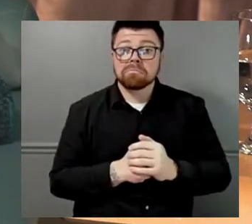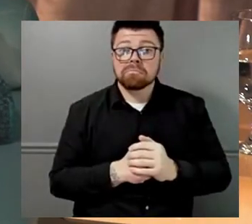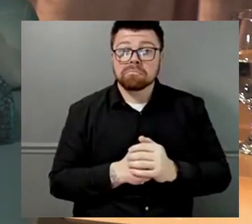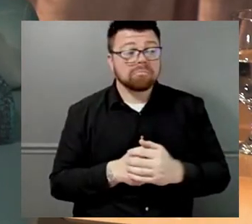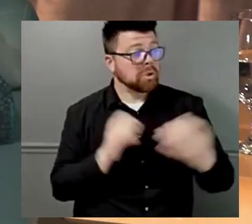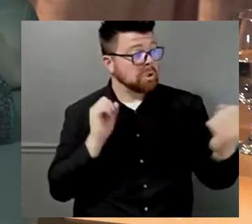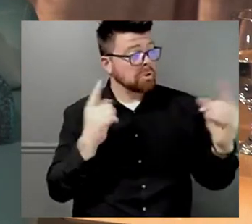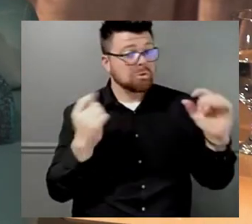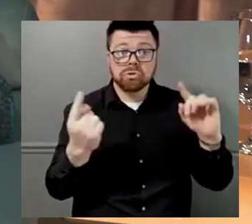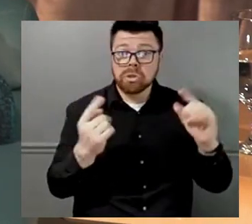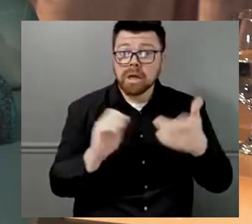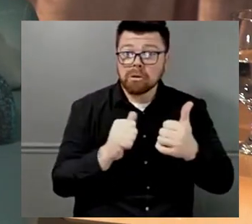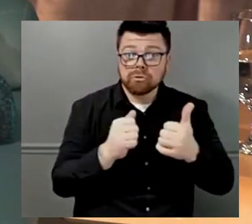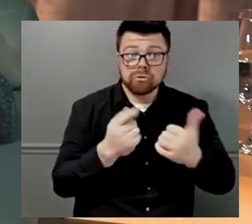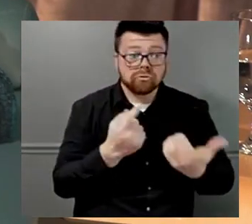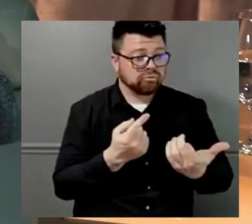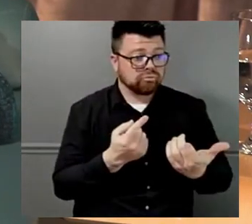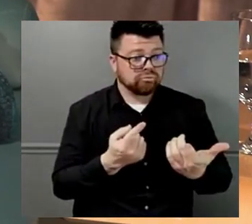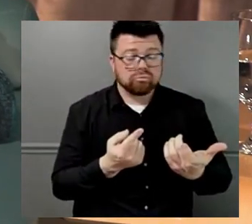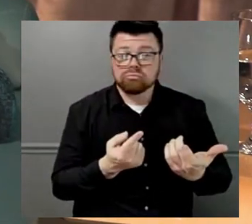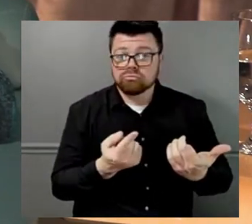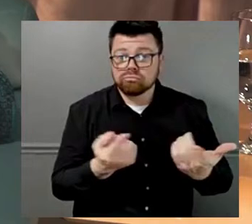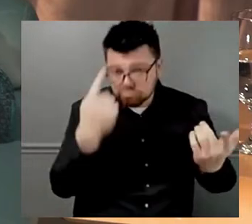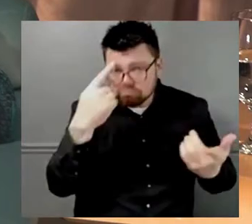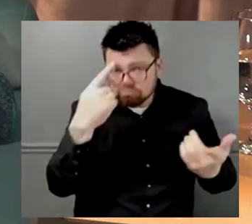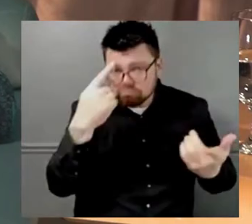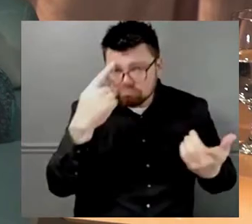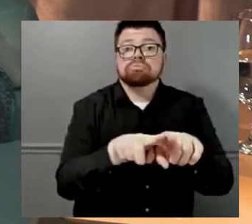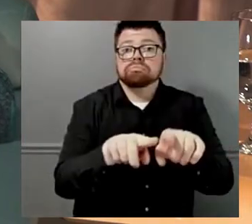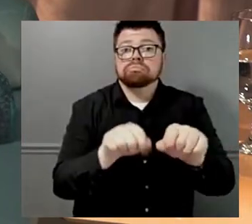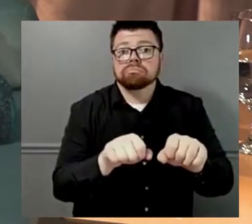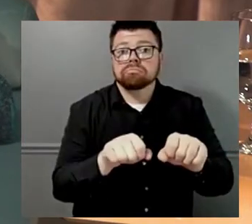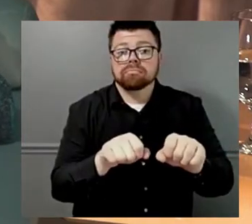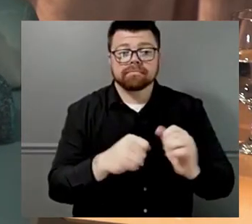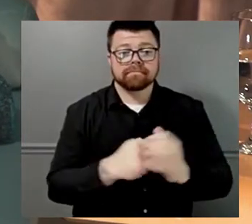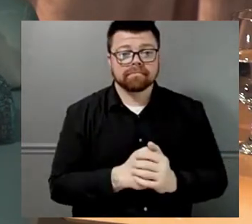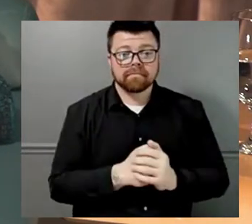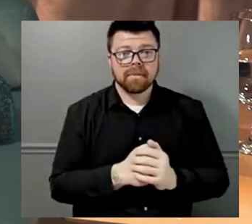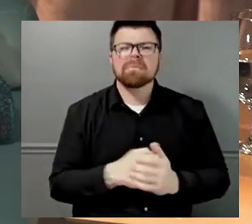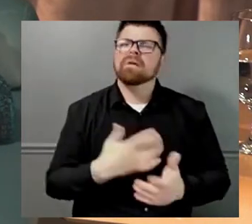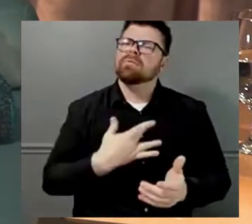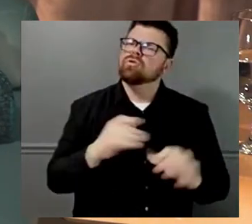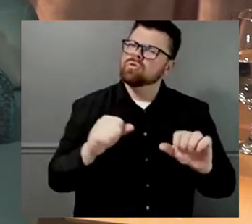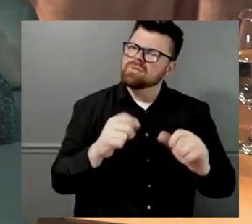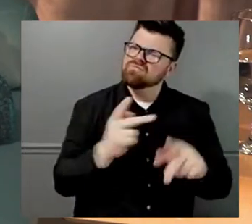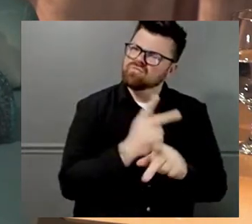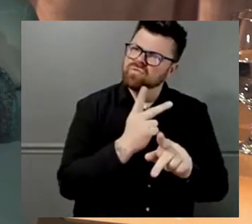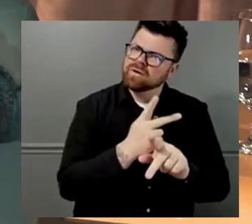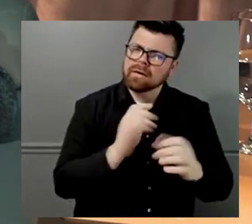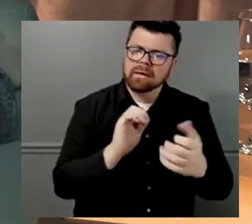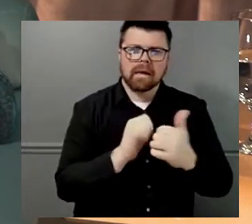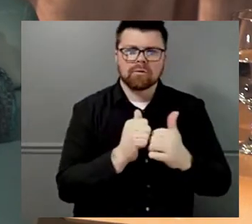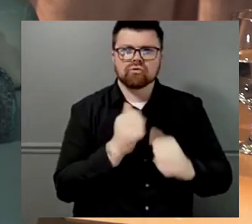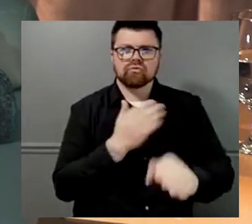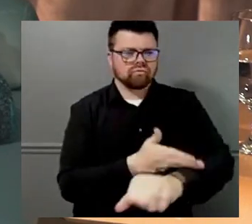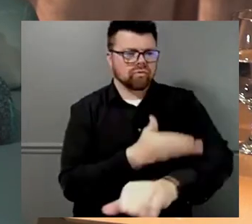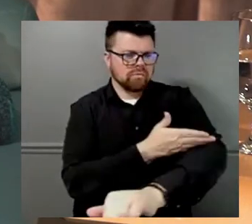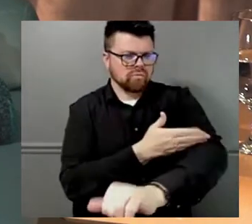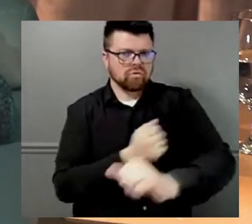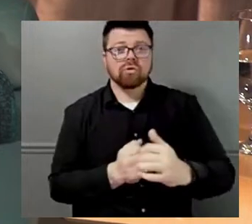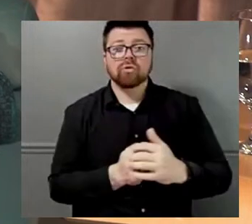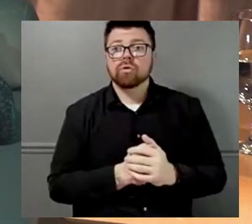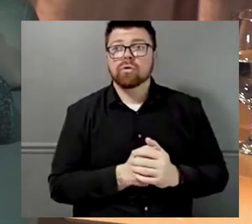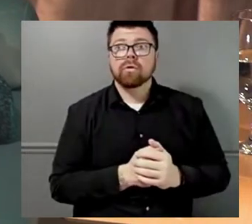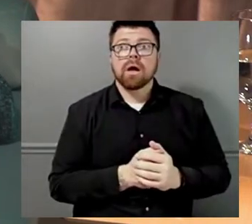as well. But I think that you can find a way to improve virtually